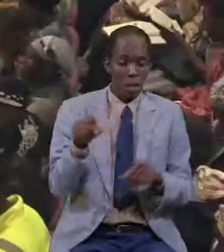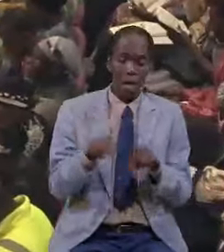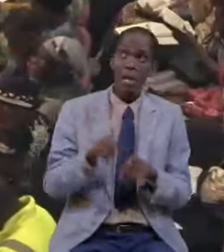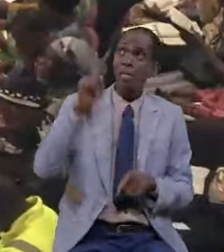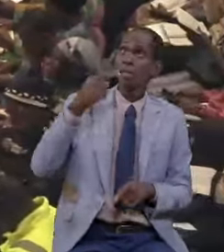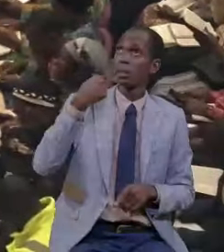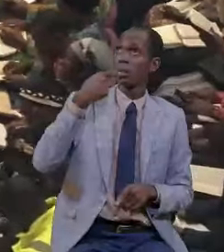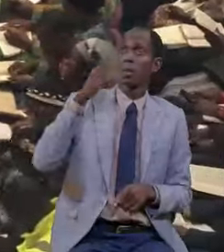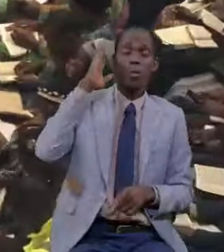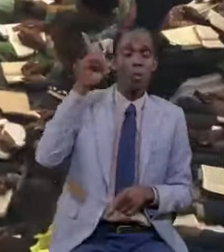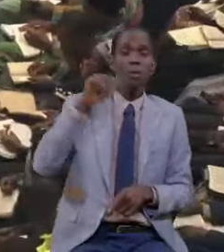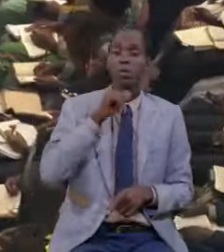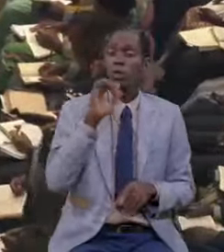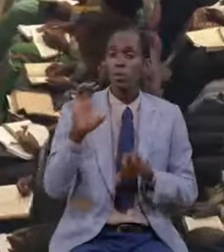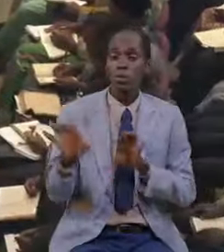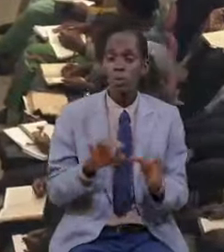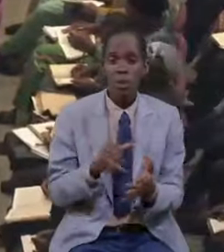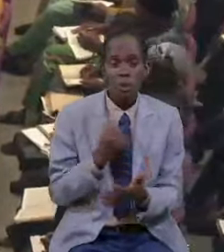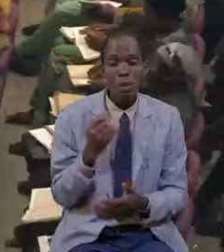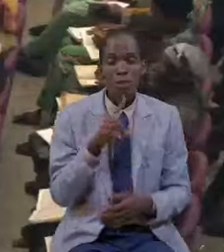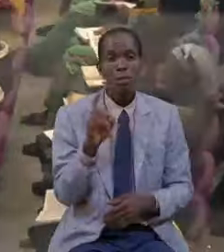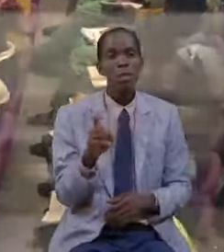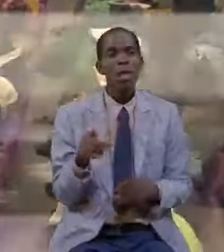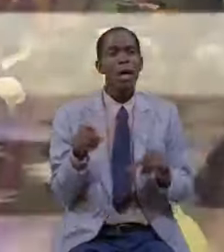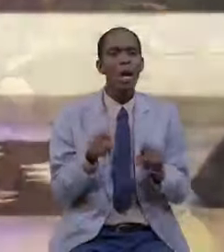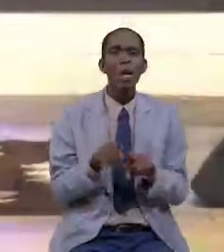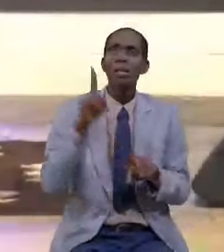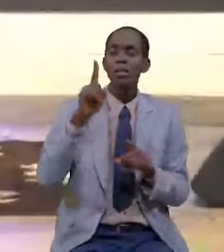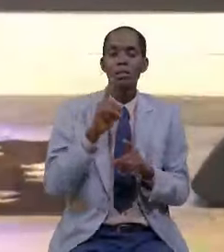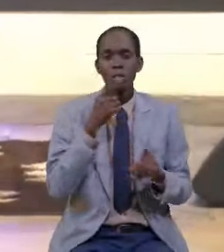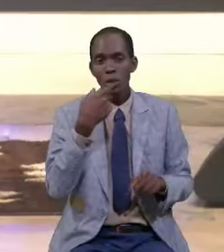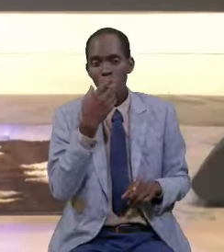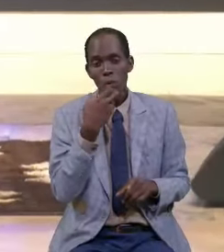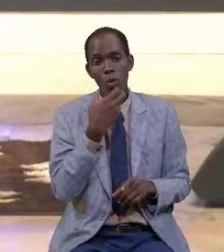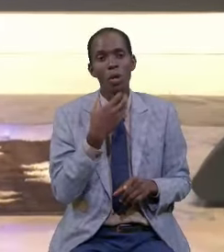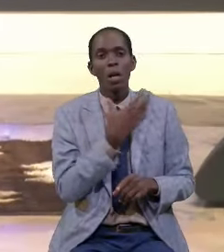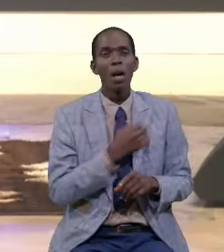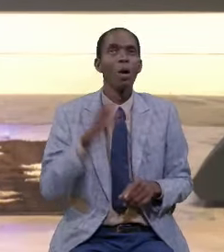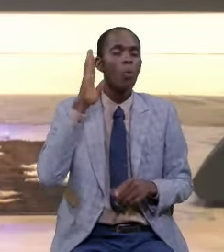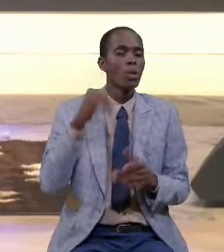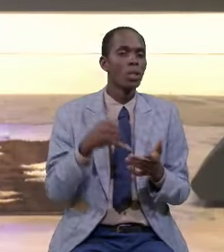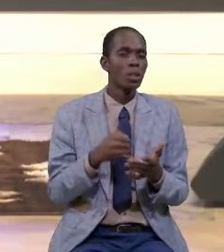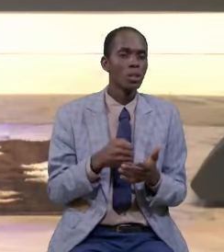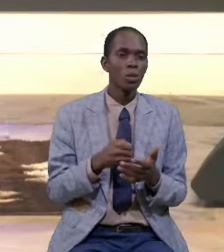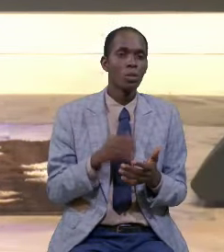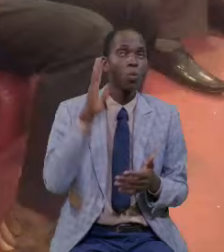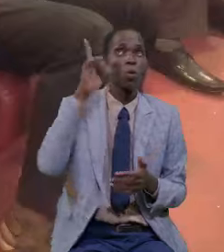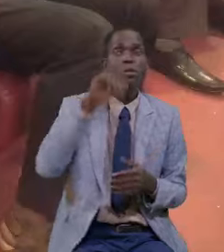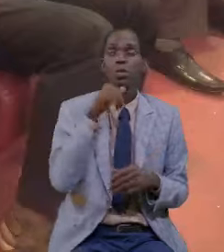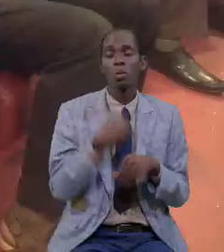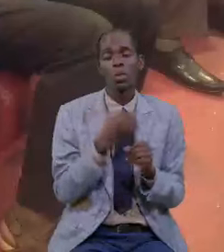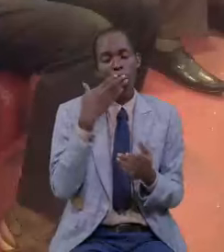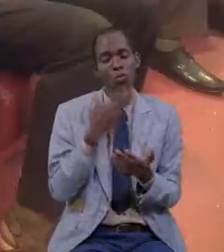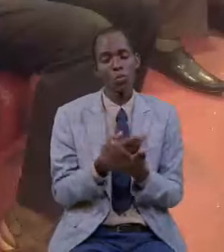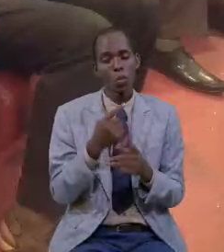do it? Or as he spoken, and shall he not make it good? The word of God will be made good in your life